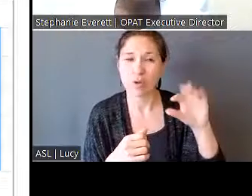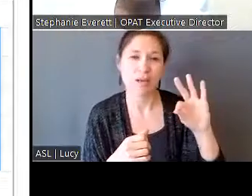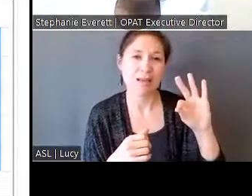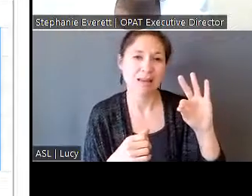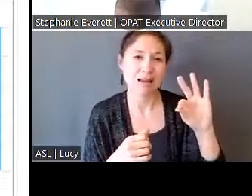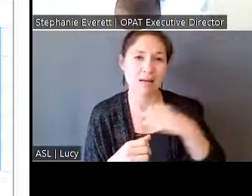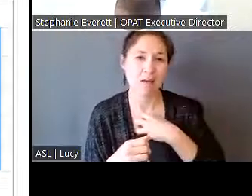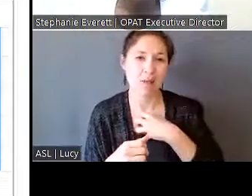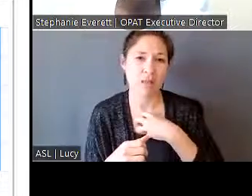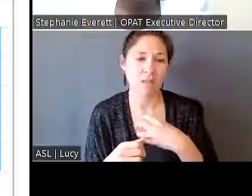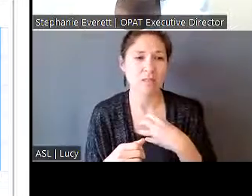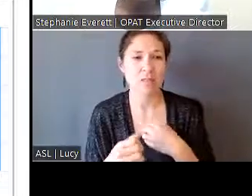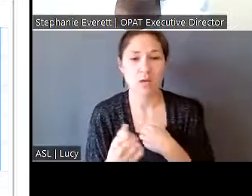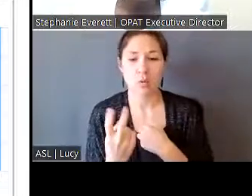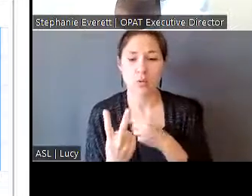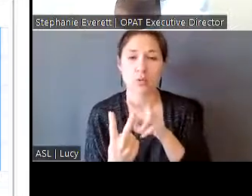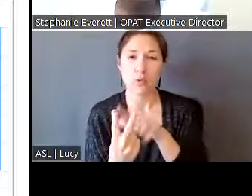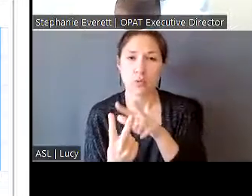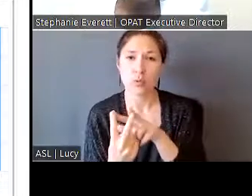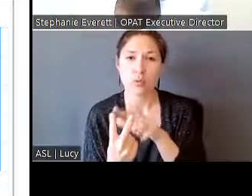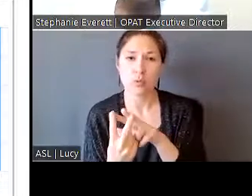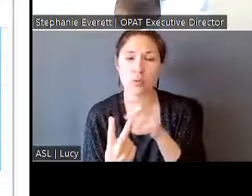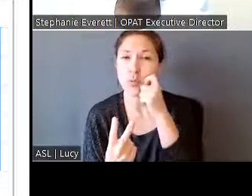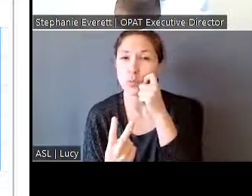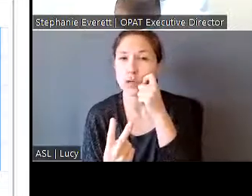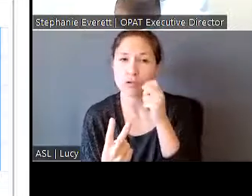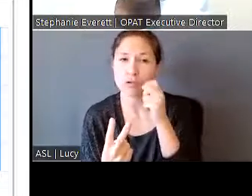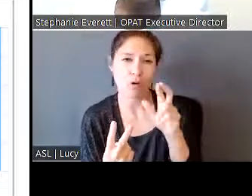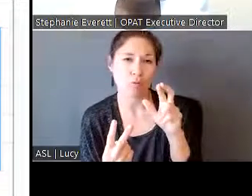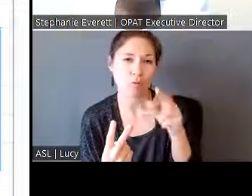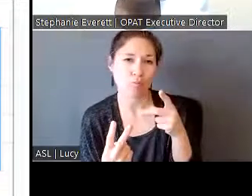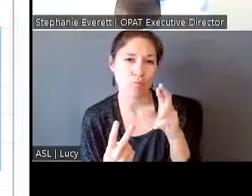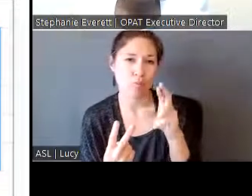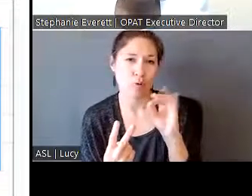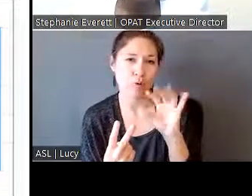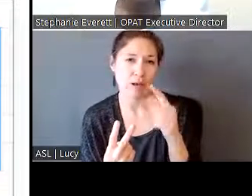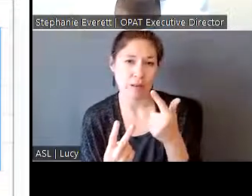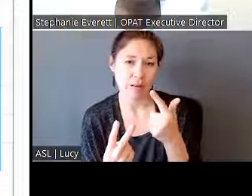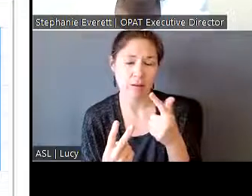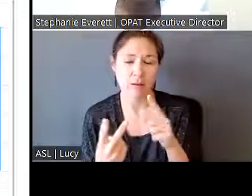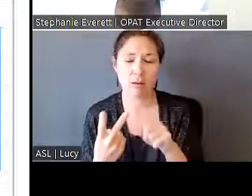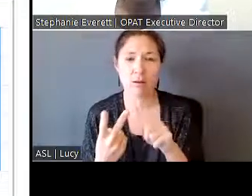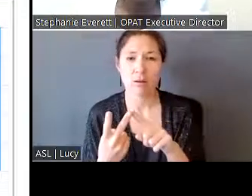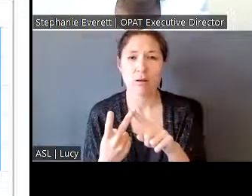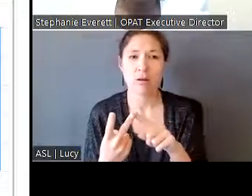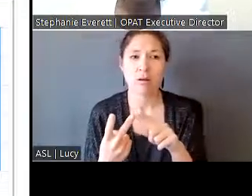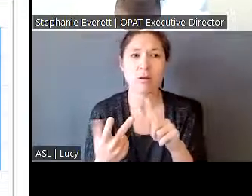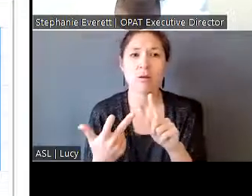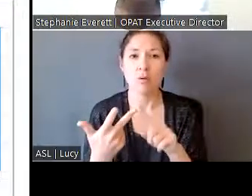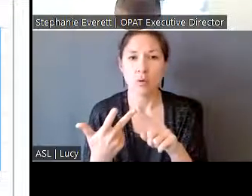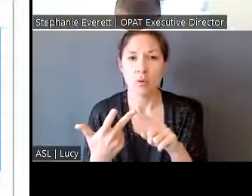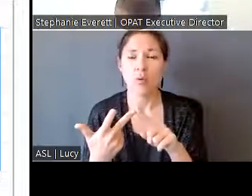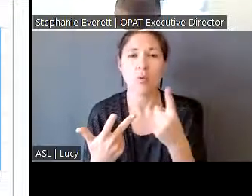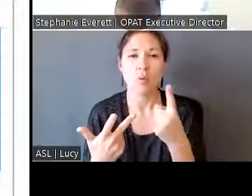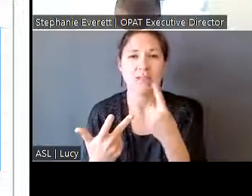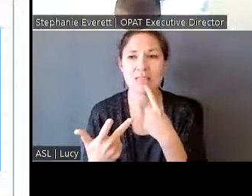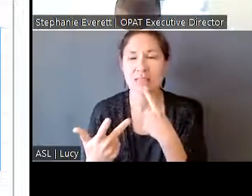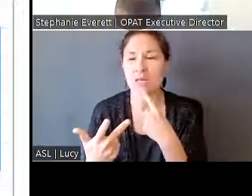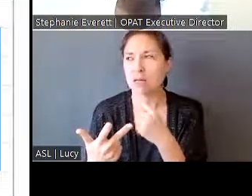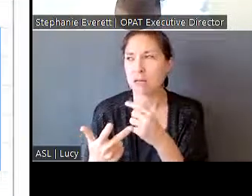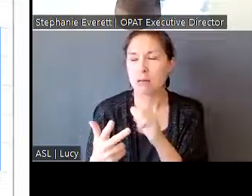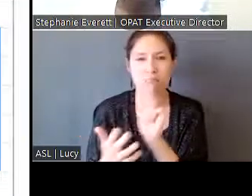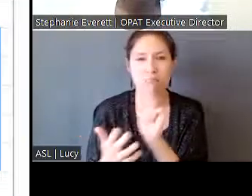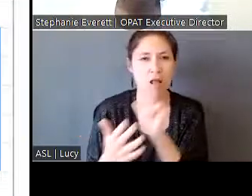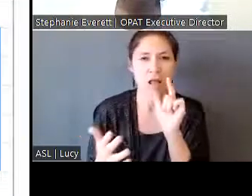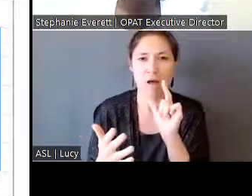on racial profiling, 1 alleged unlawful detention, 2